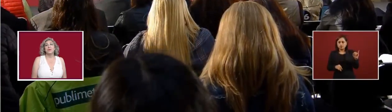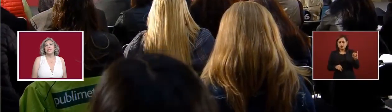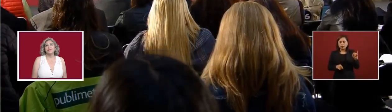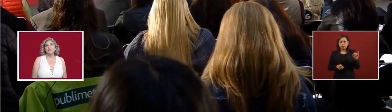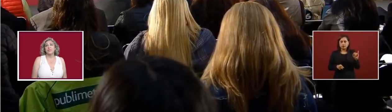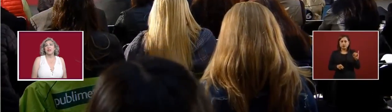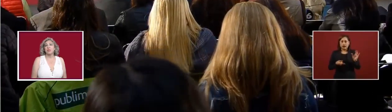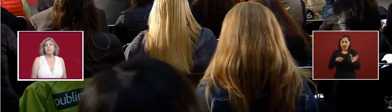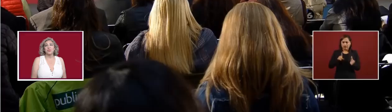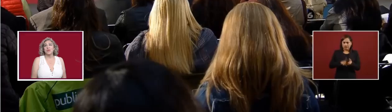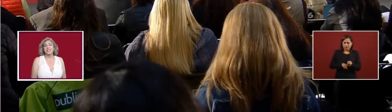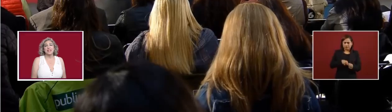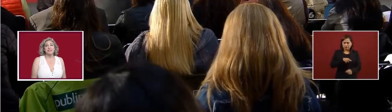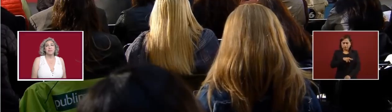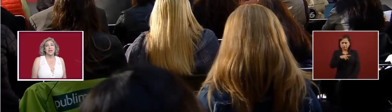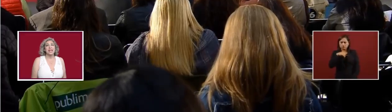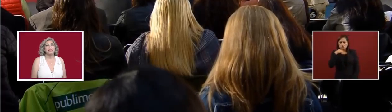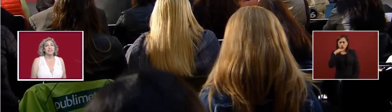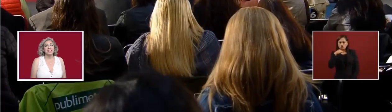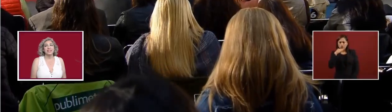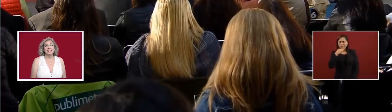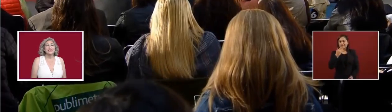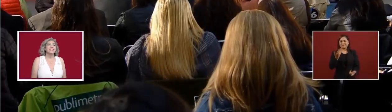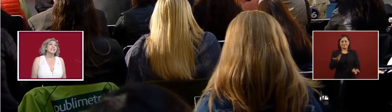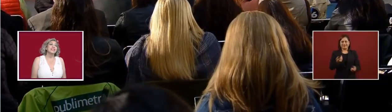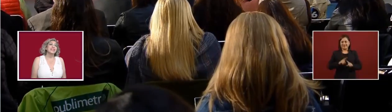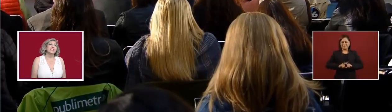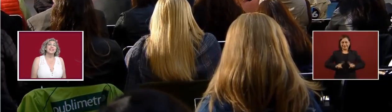but the corrupt one is not from the left